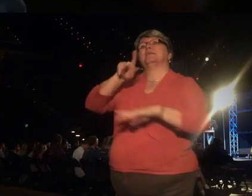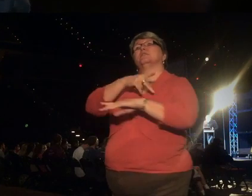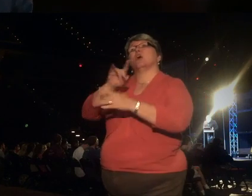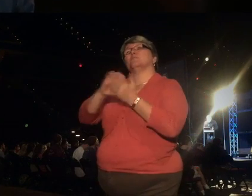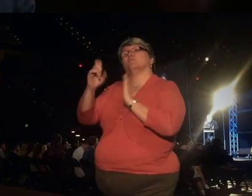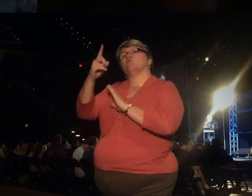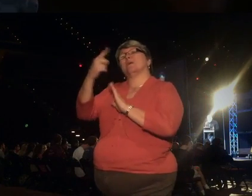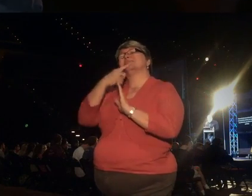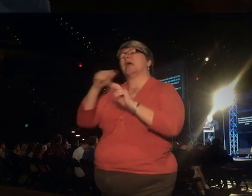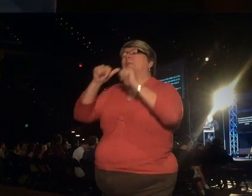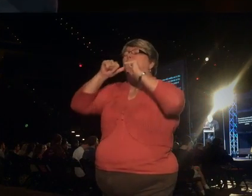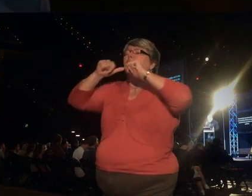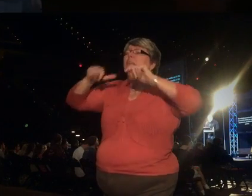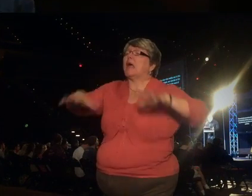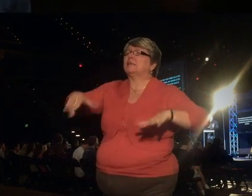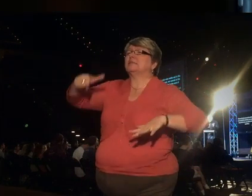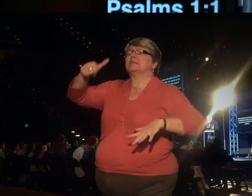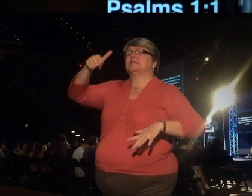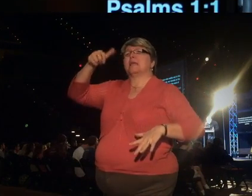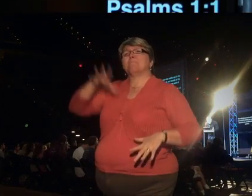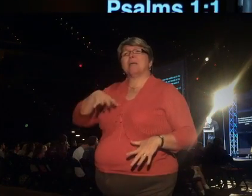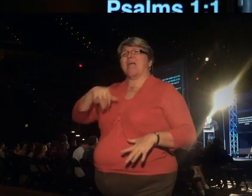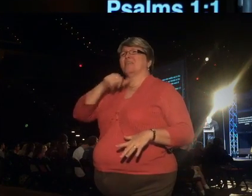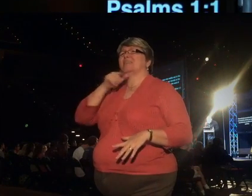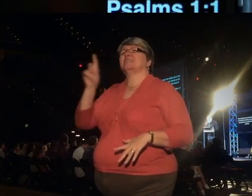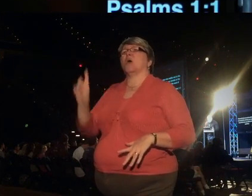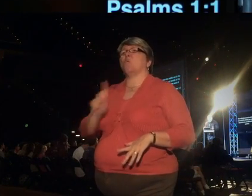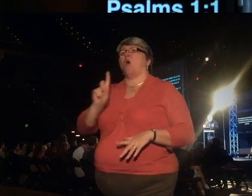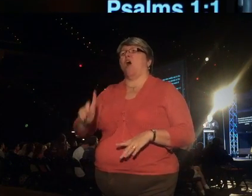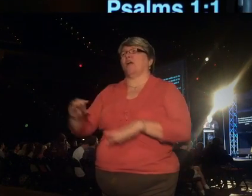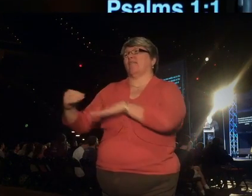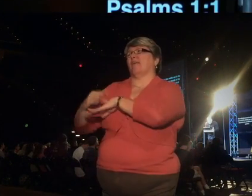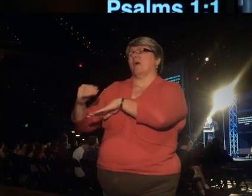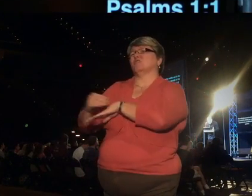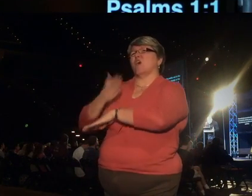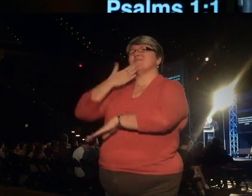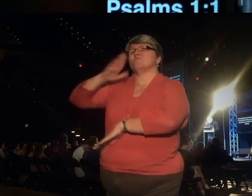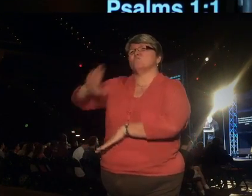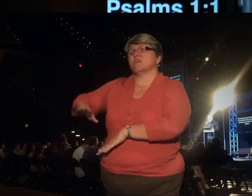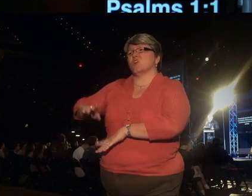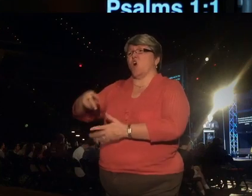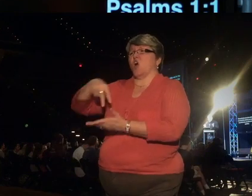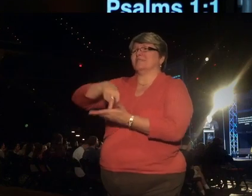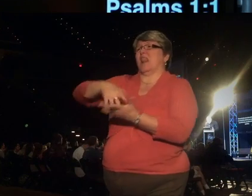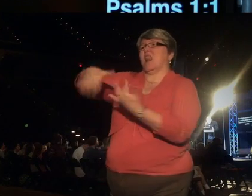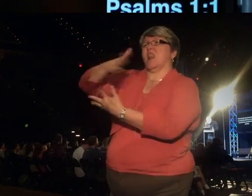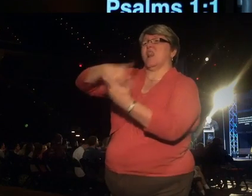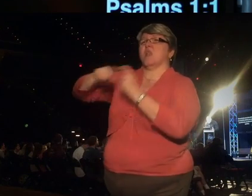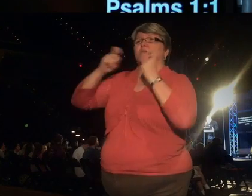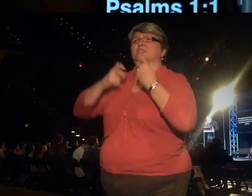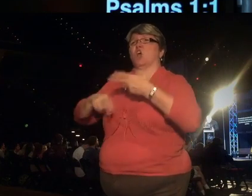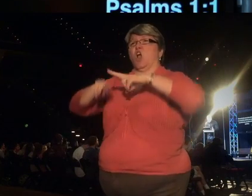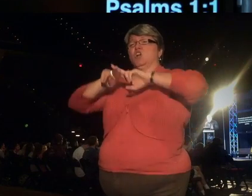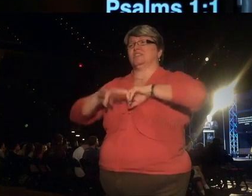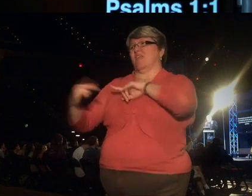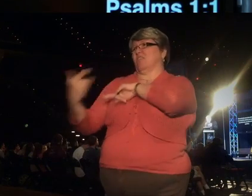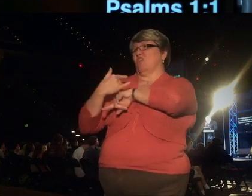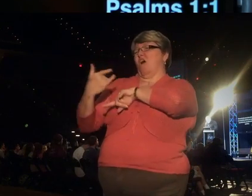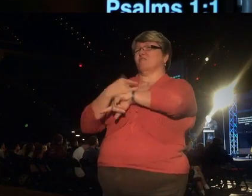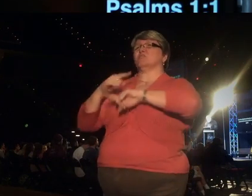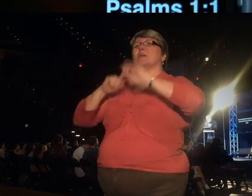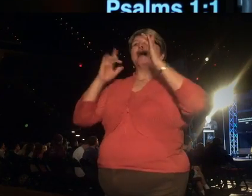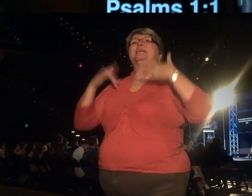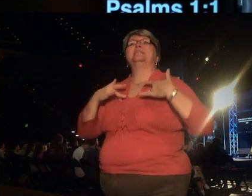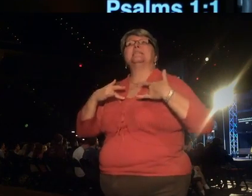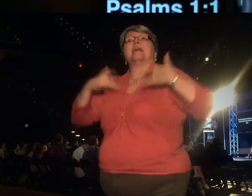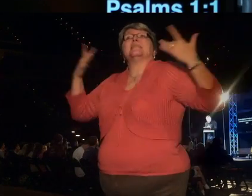the man who doesn't walk in the counsel of the wicked, nor stand in the path of sinners, nor sit in the seat of scoffers, but his delight is in the law